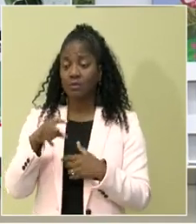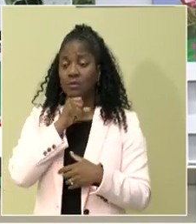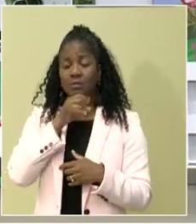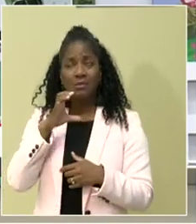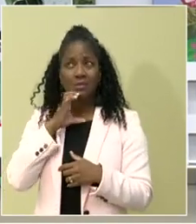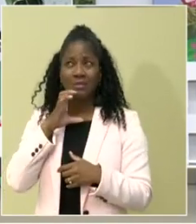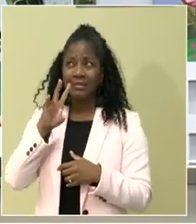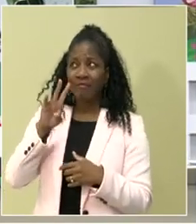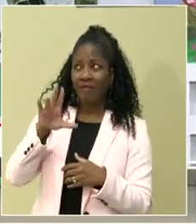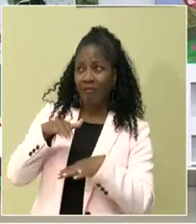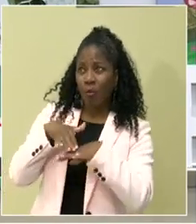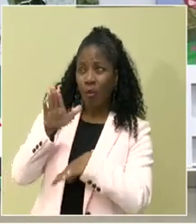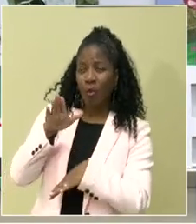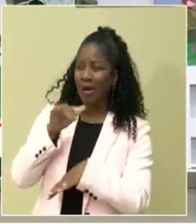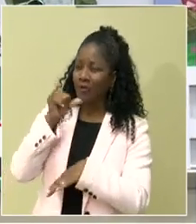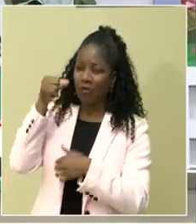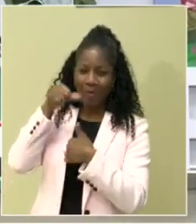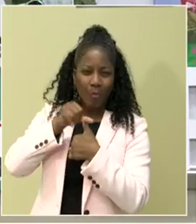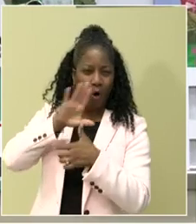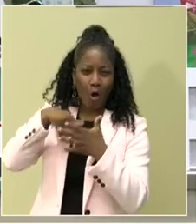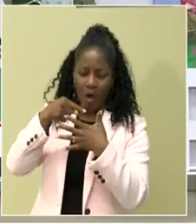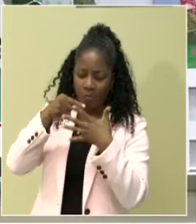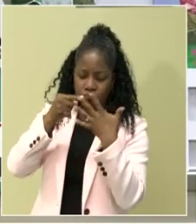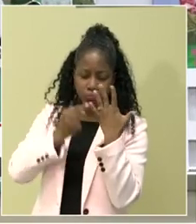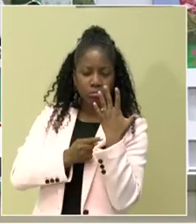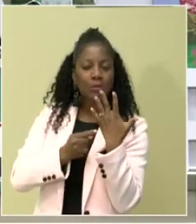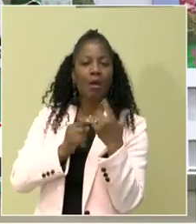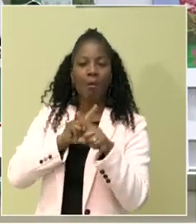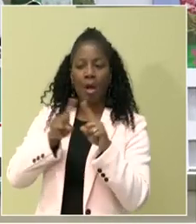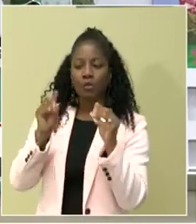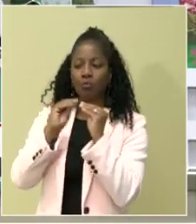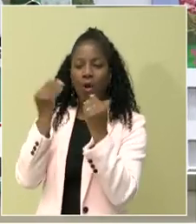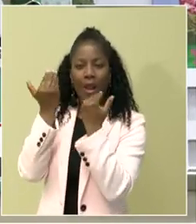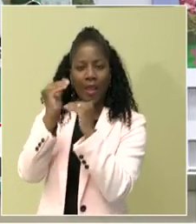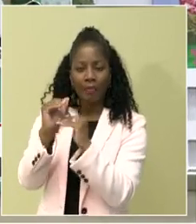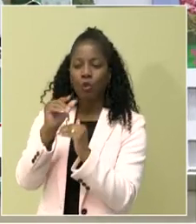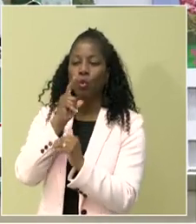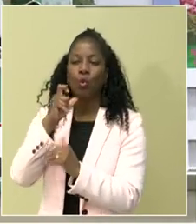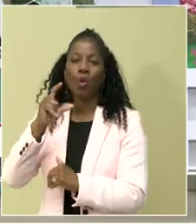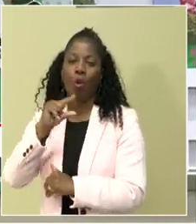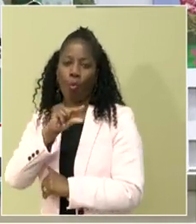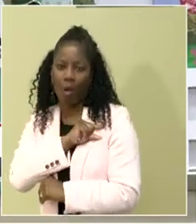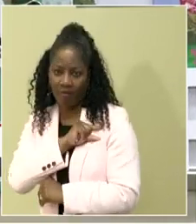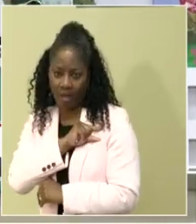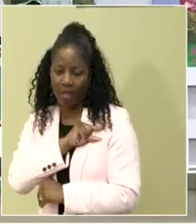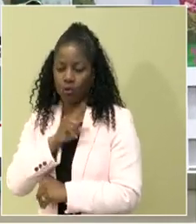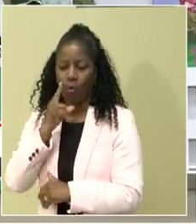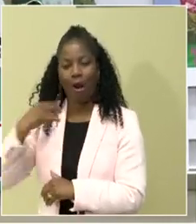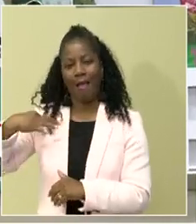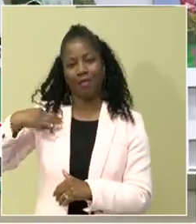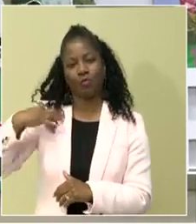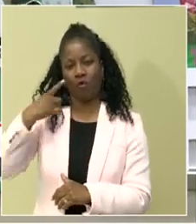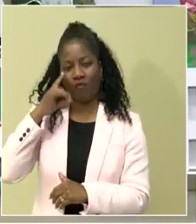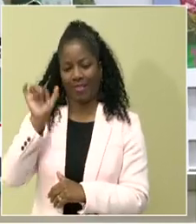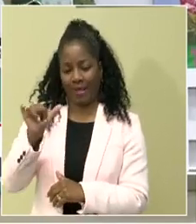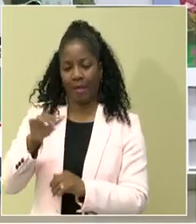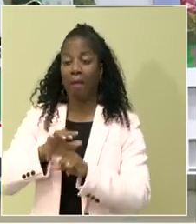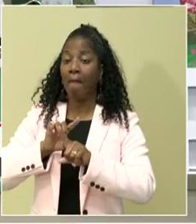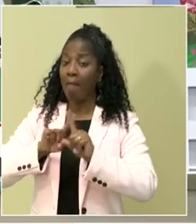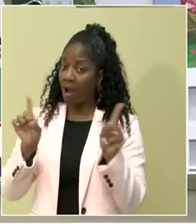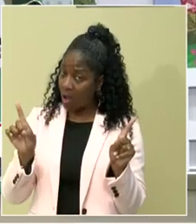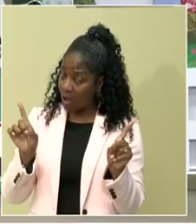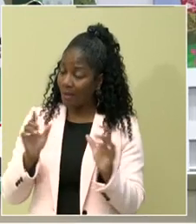won't remember all of the details, but it's more limited in who qualifies. So that's it. But